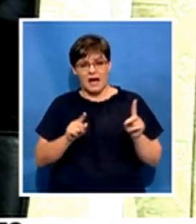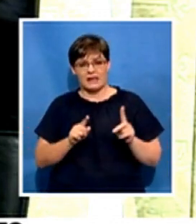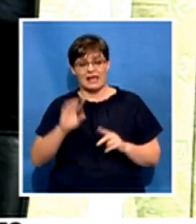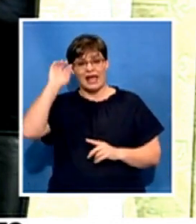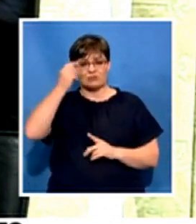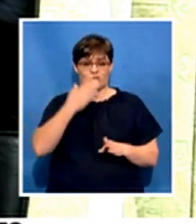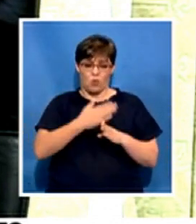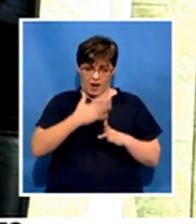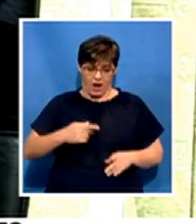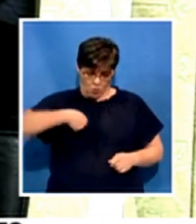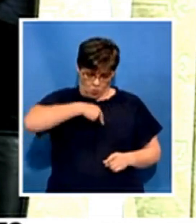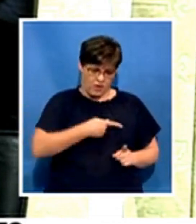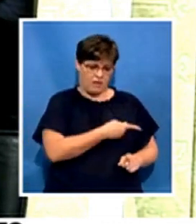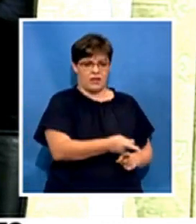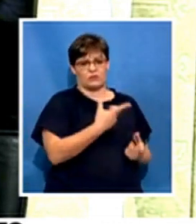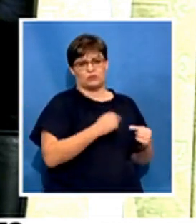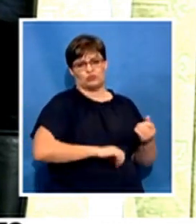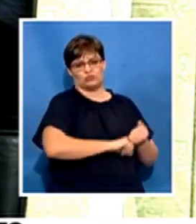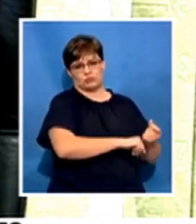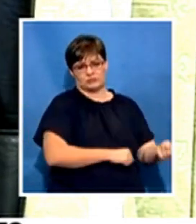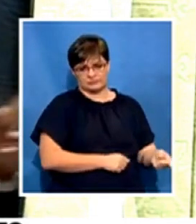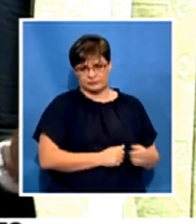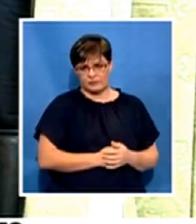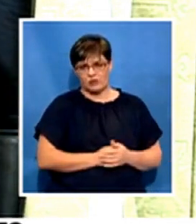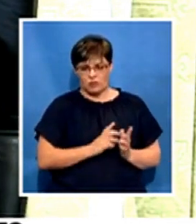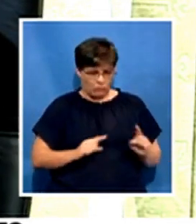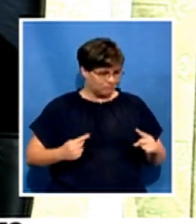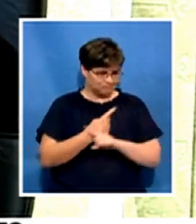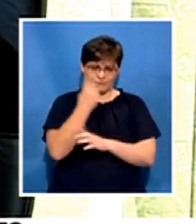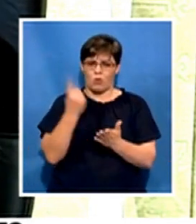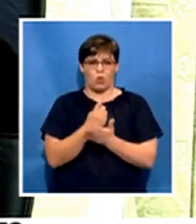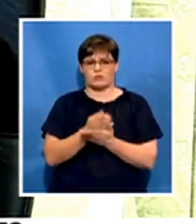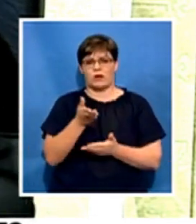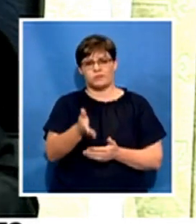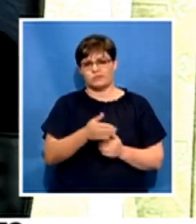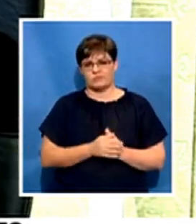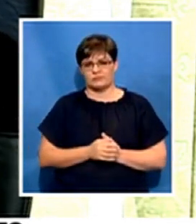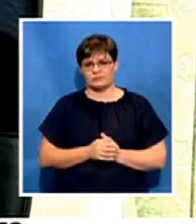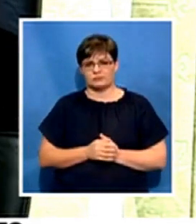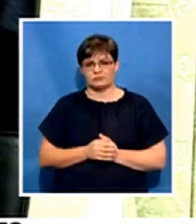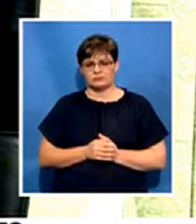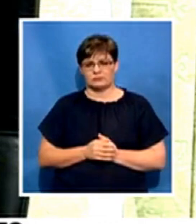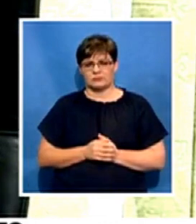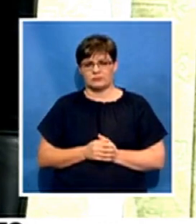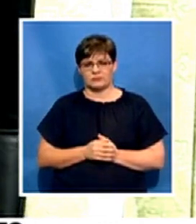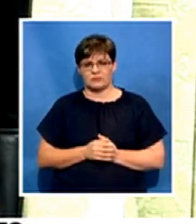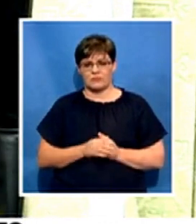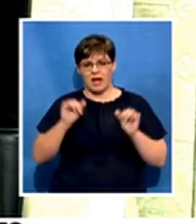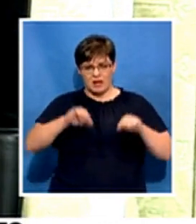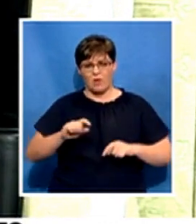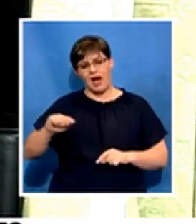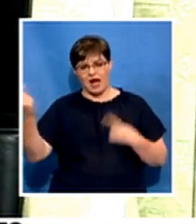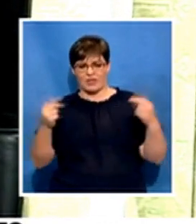those contradictions will always be there. Yeah, let me allow other leaders to respond to some.